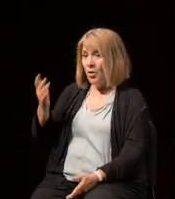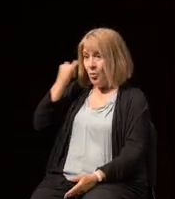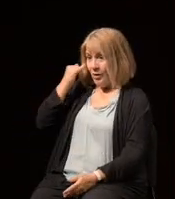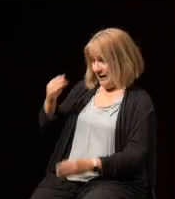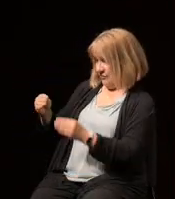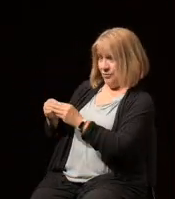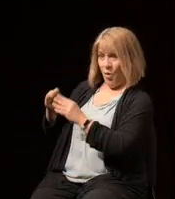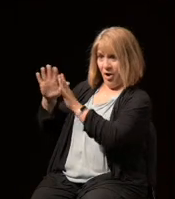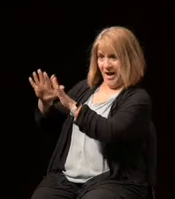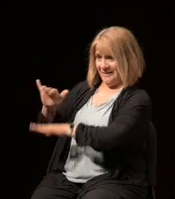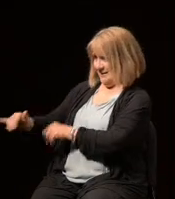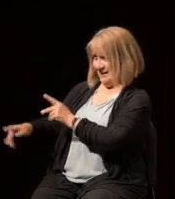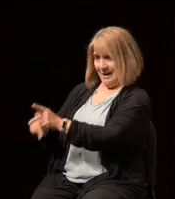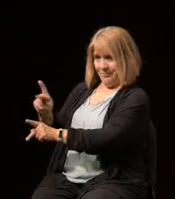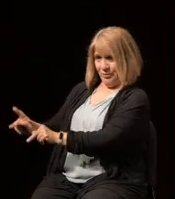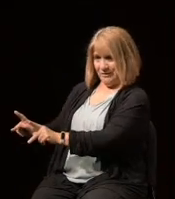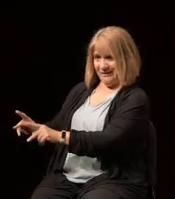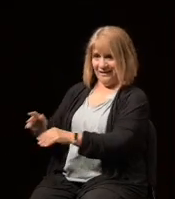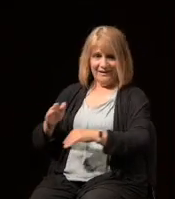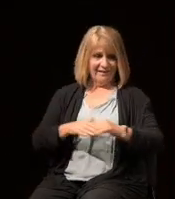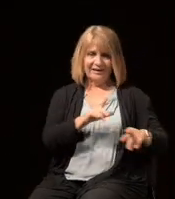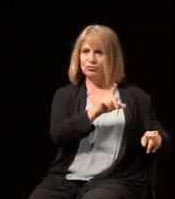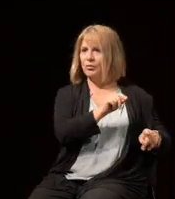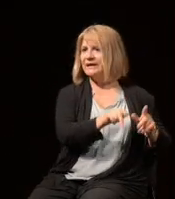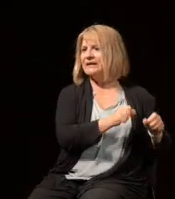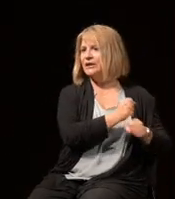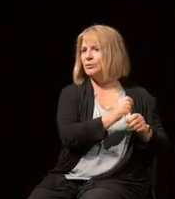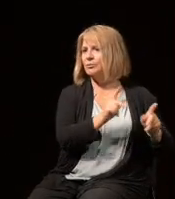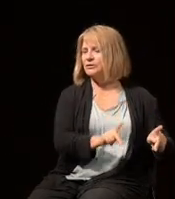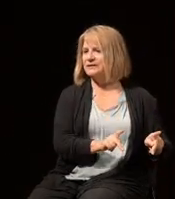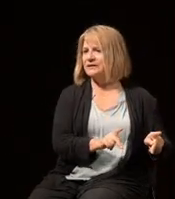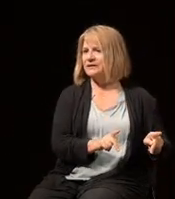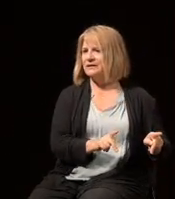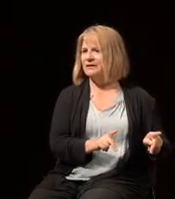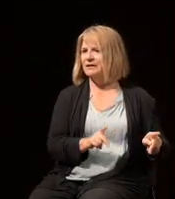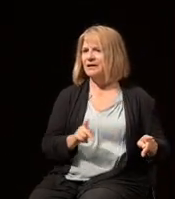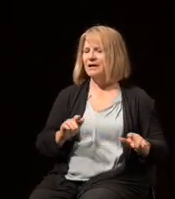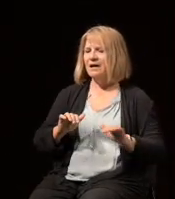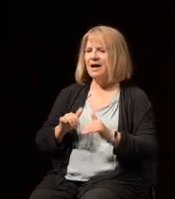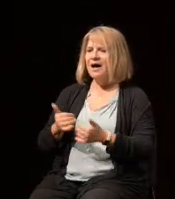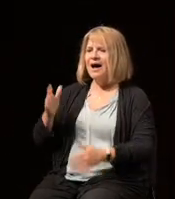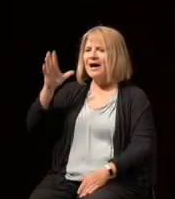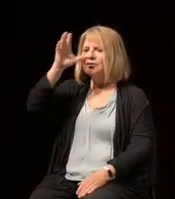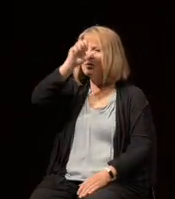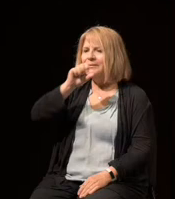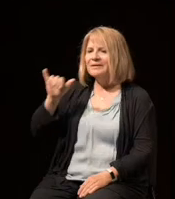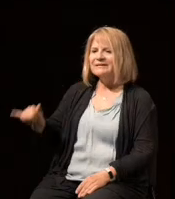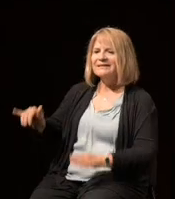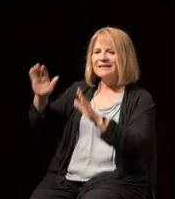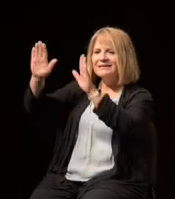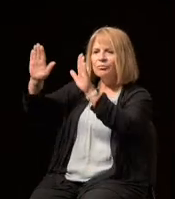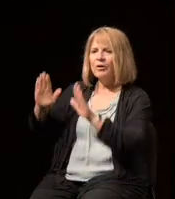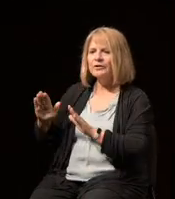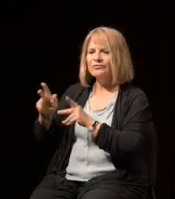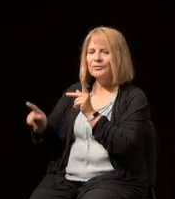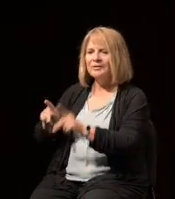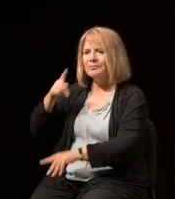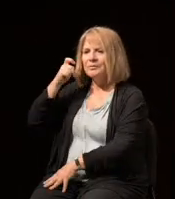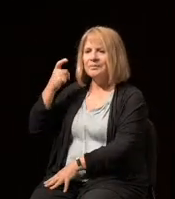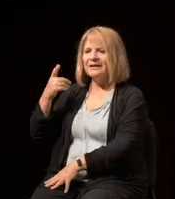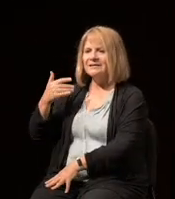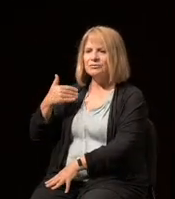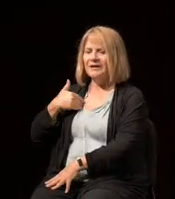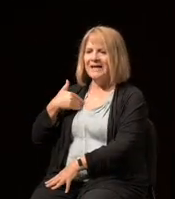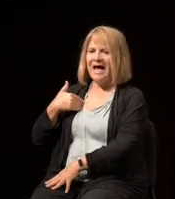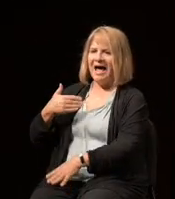person than comes in the person who has 20 years? How do we miss out on that as a resource? So we have to check and see, are